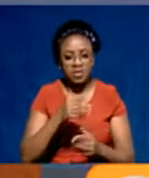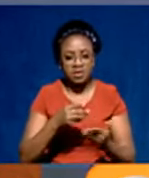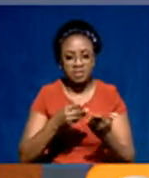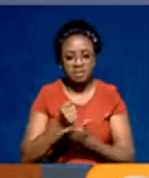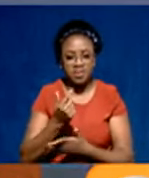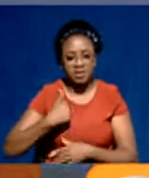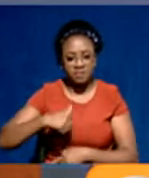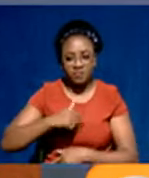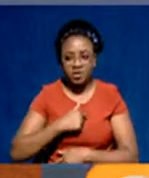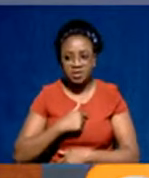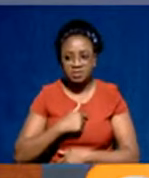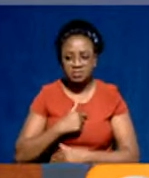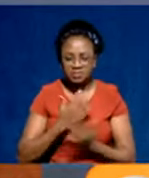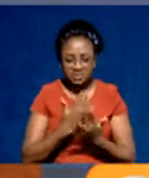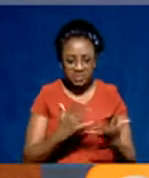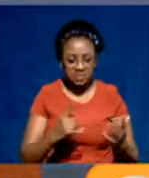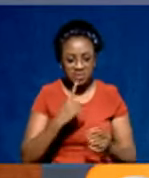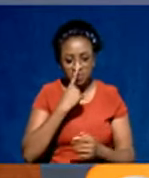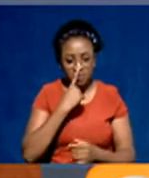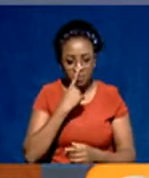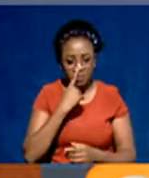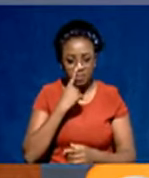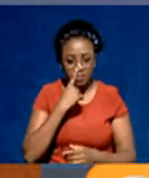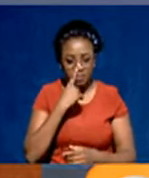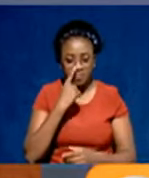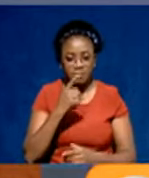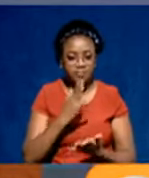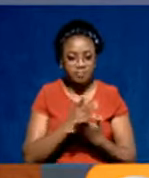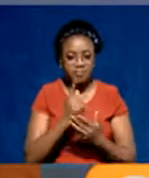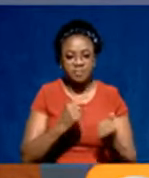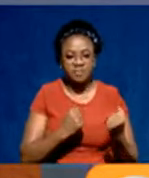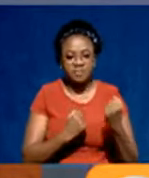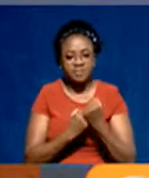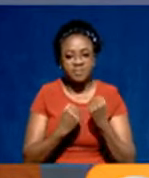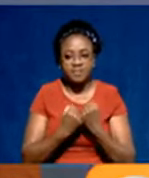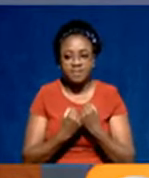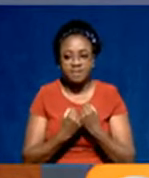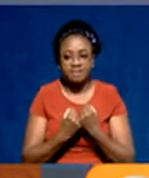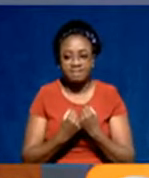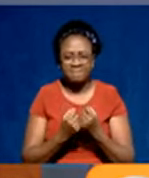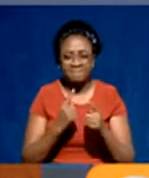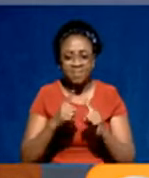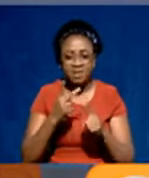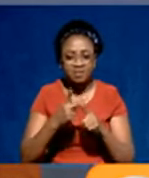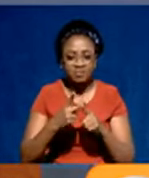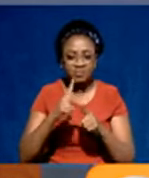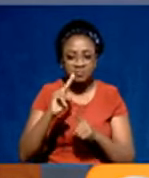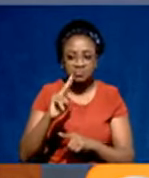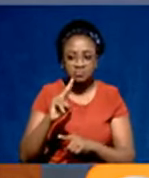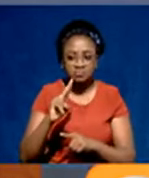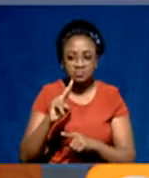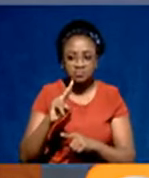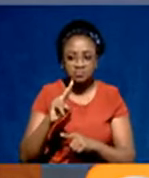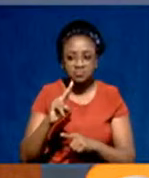some stuff at home. He was supportive. But in Form 2, I think